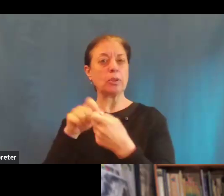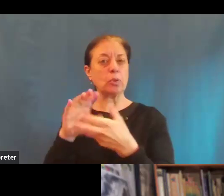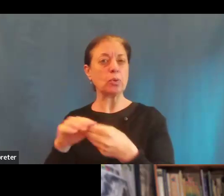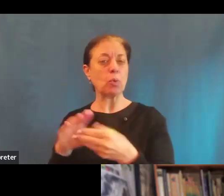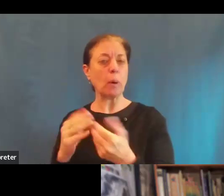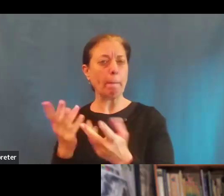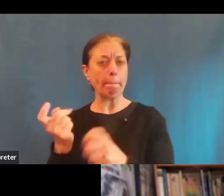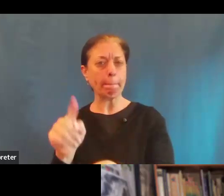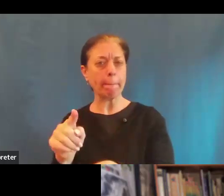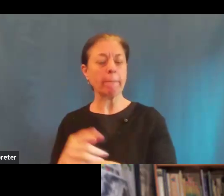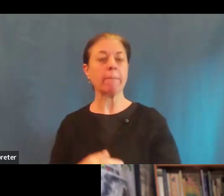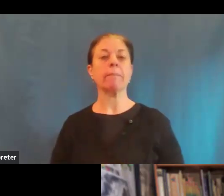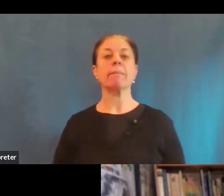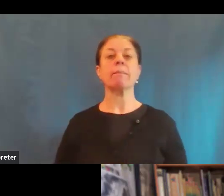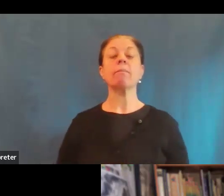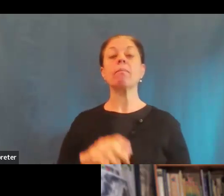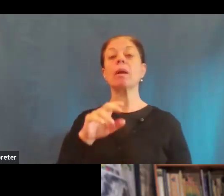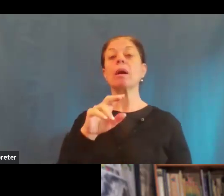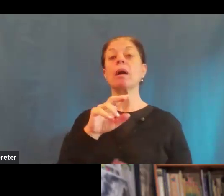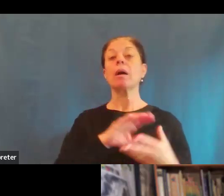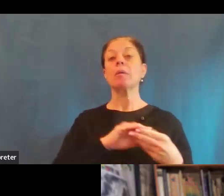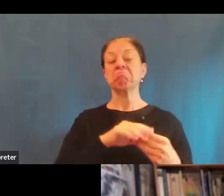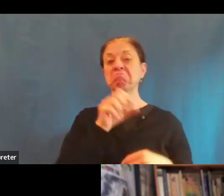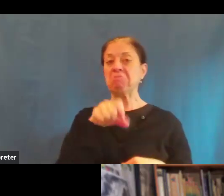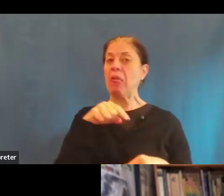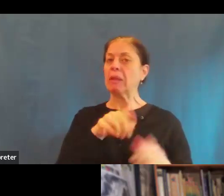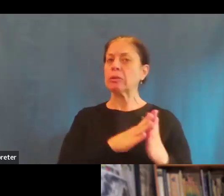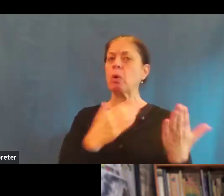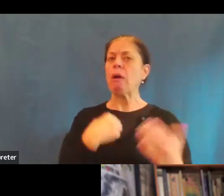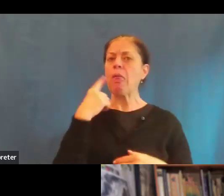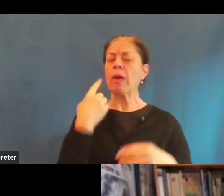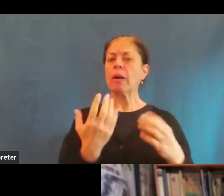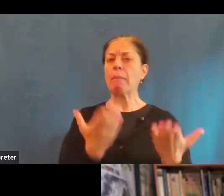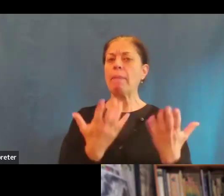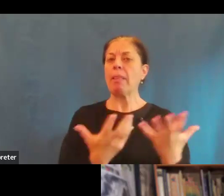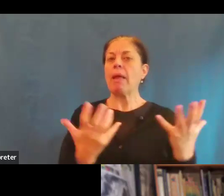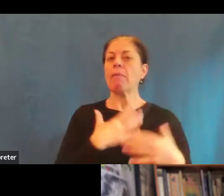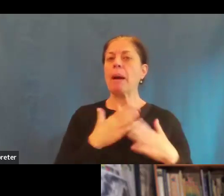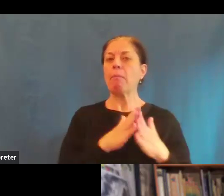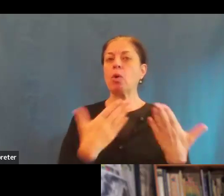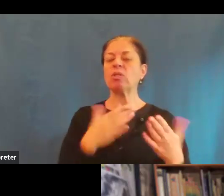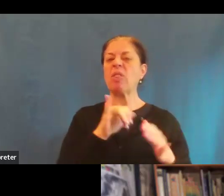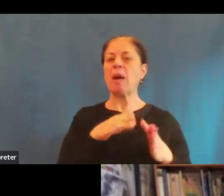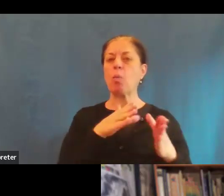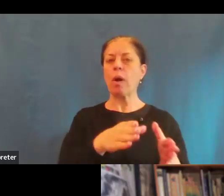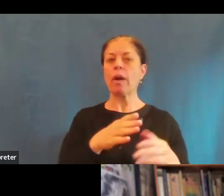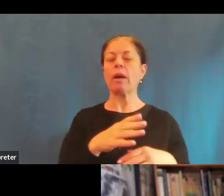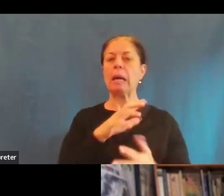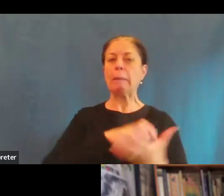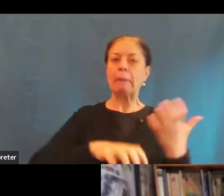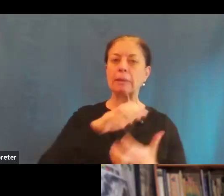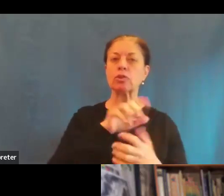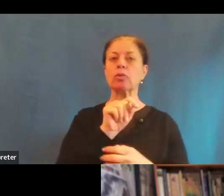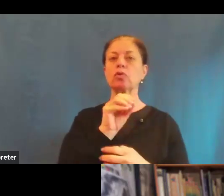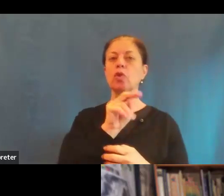story? Yeah, well, this book is sort of, I mean, I think maybe a lot of my books are this way, is it's an admixture of